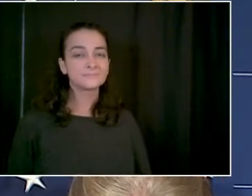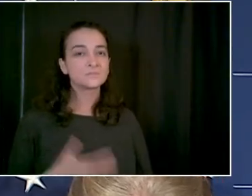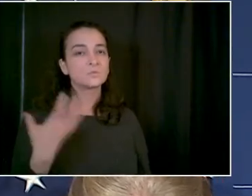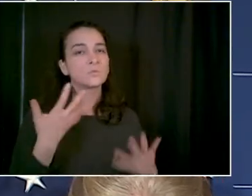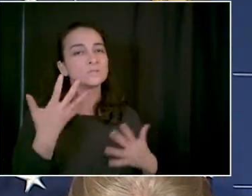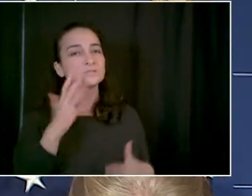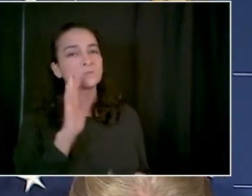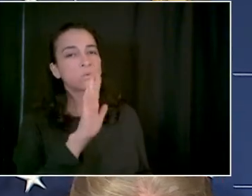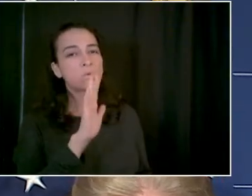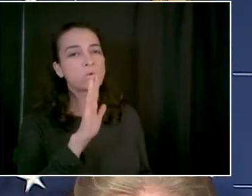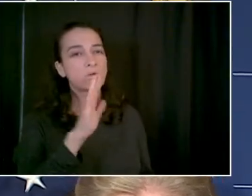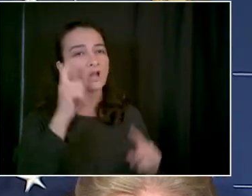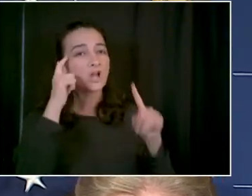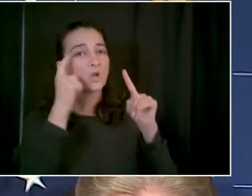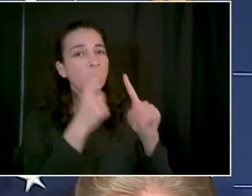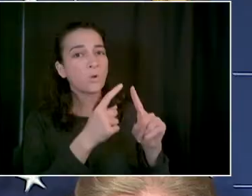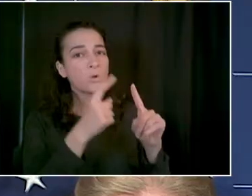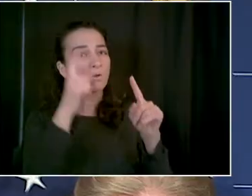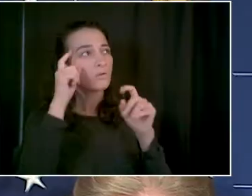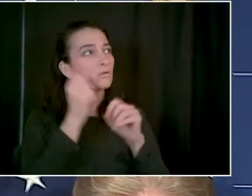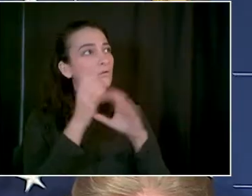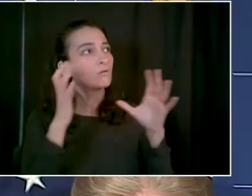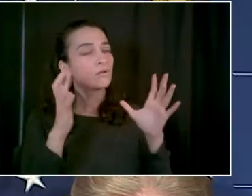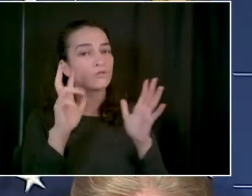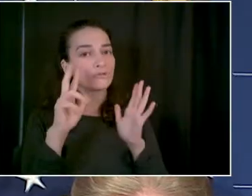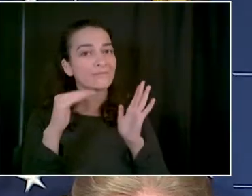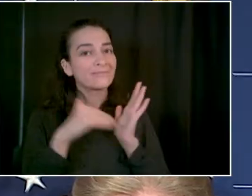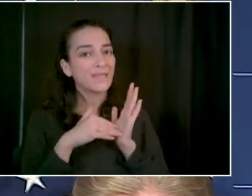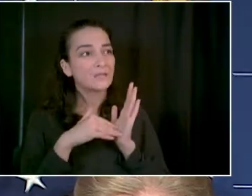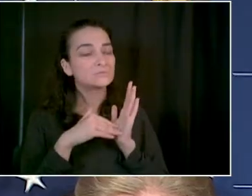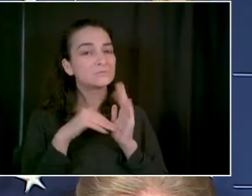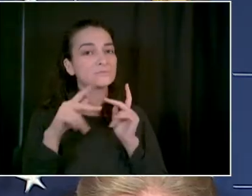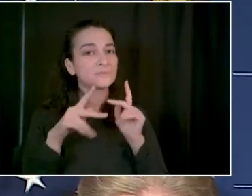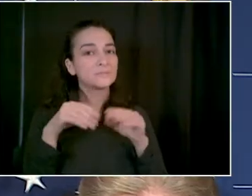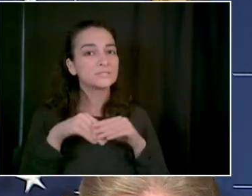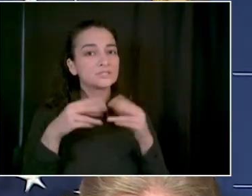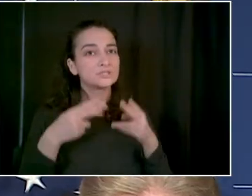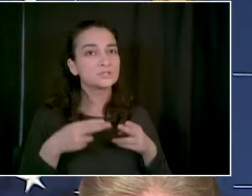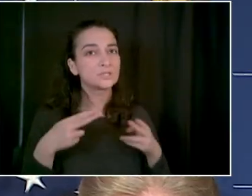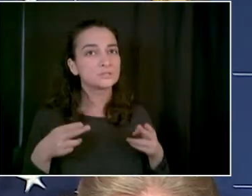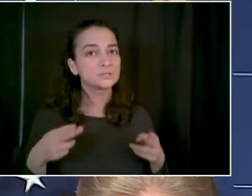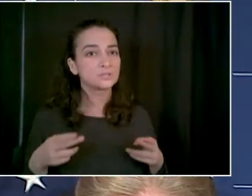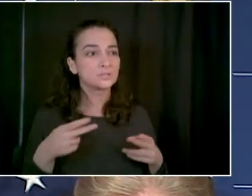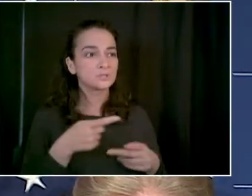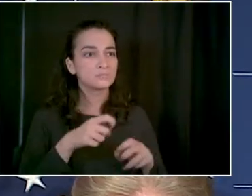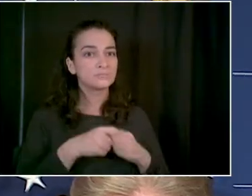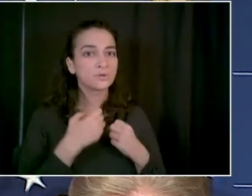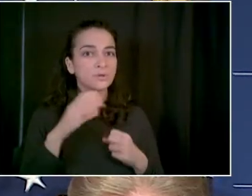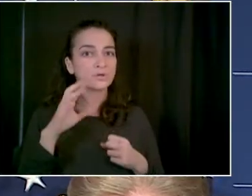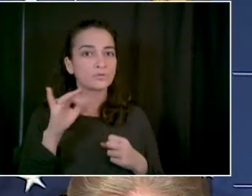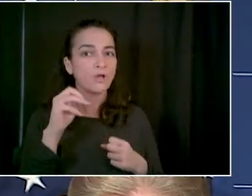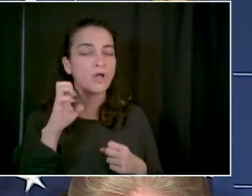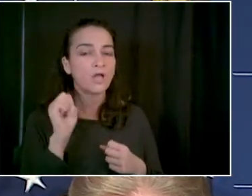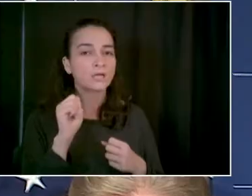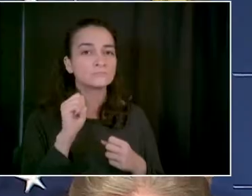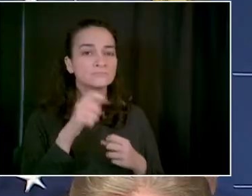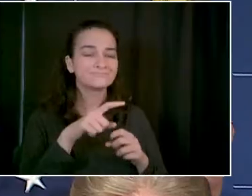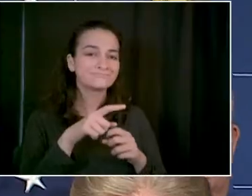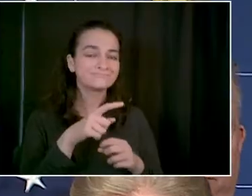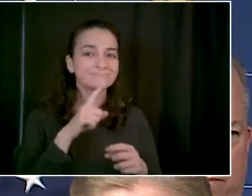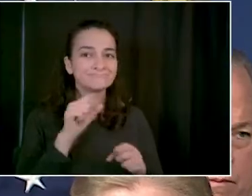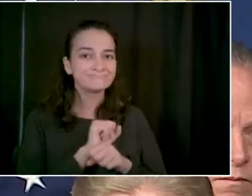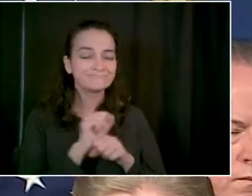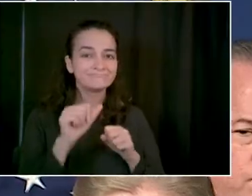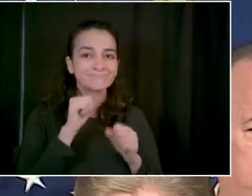in place about zone policing and about really doing analysis where the crimes are taking place, and I'm sure she's going to roll out this summer